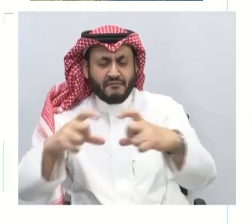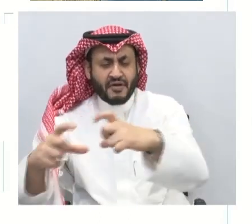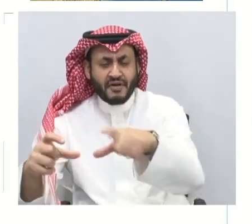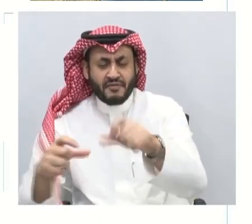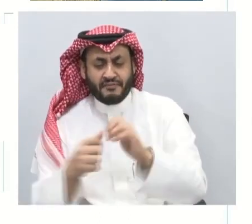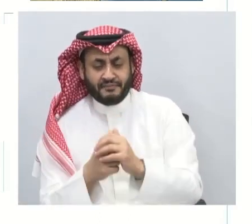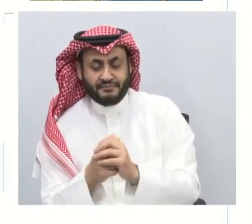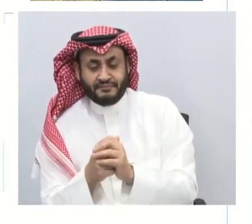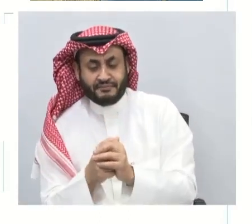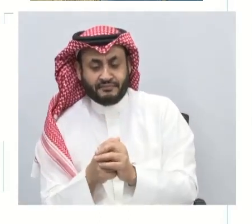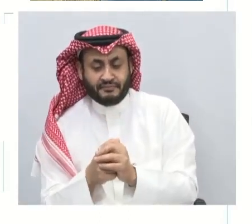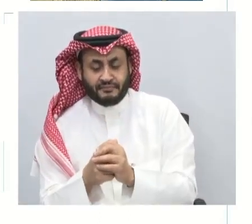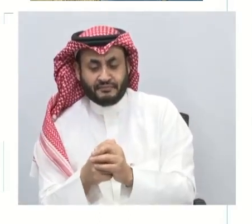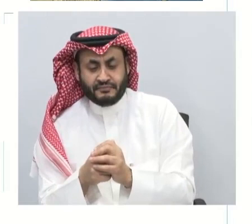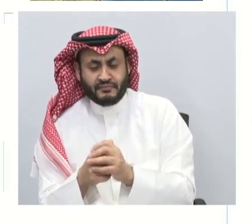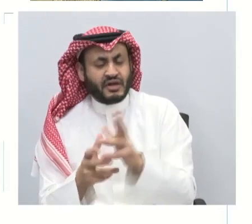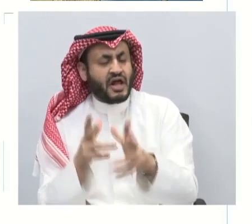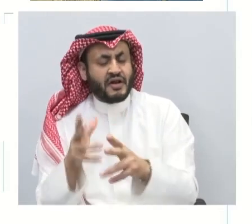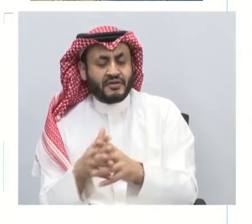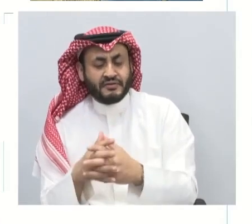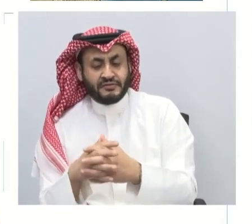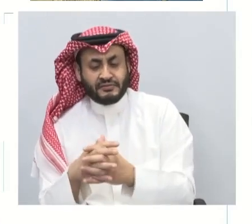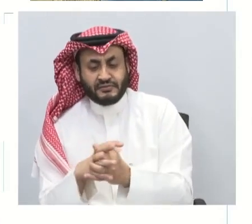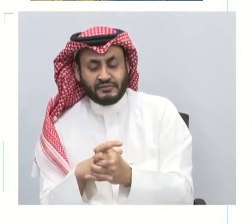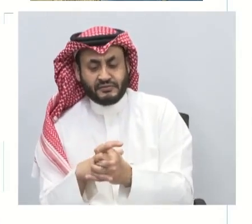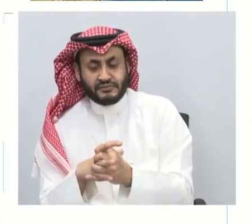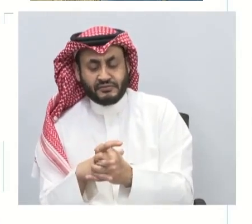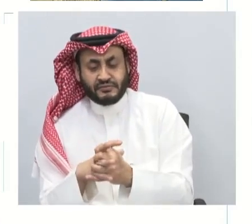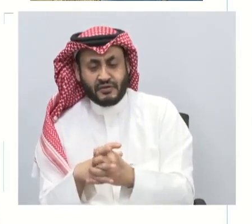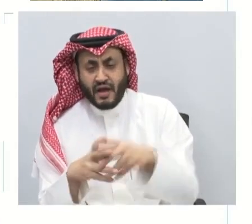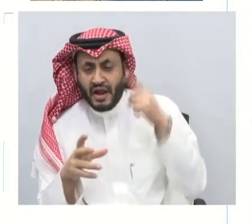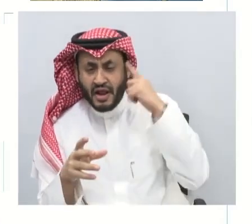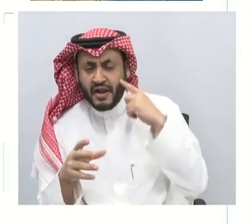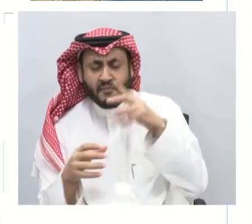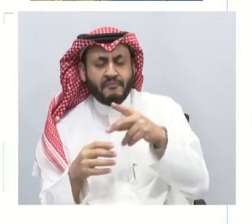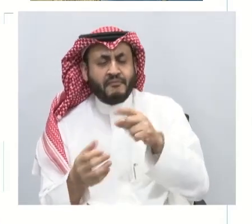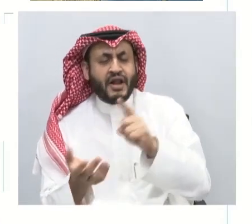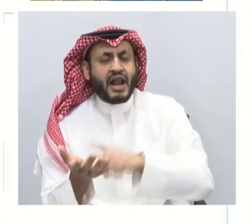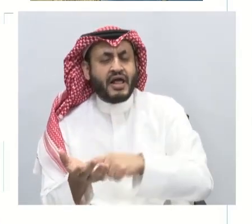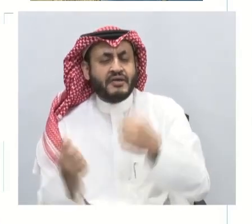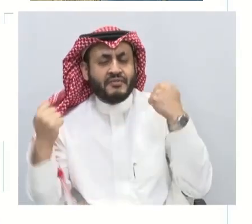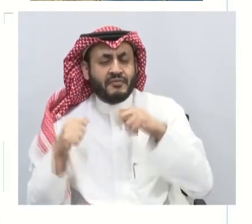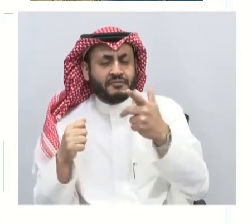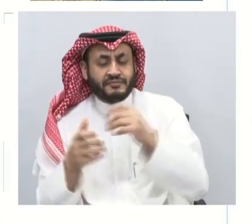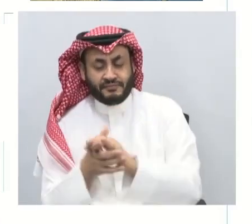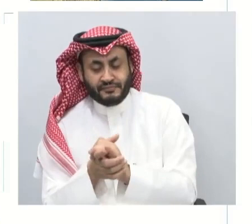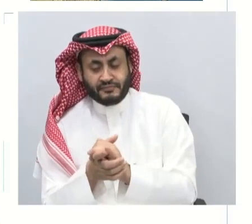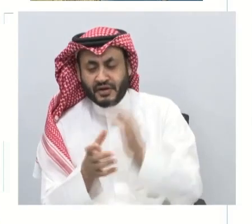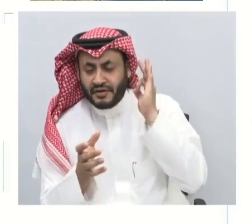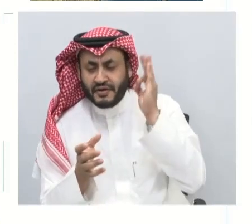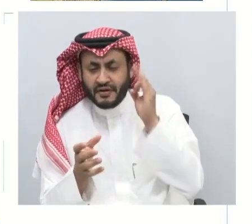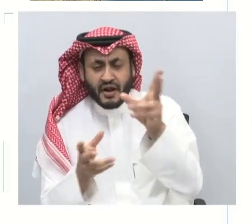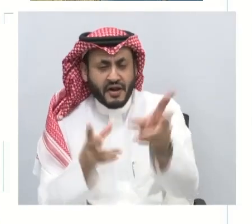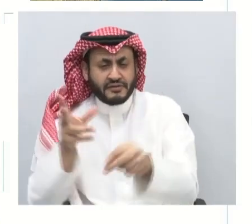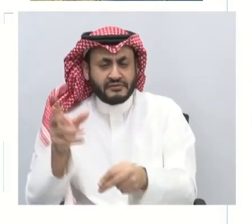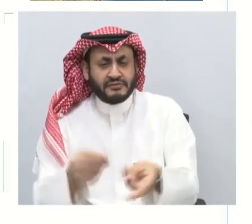symbols about the weather. What are the things that you need during Saturday and during Sunday? Let's listen and find